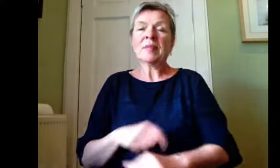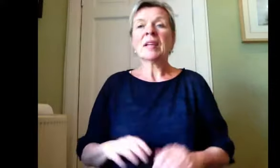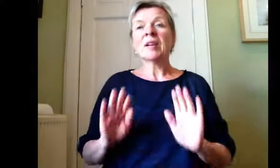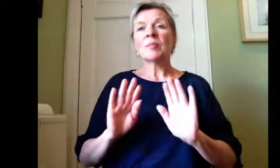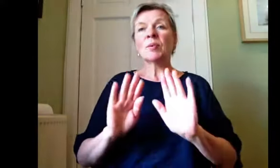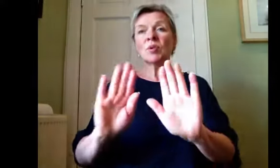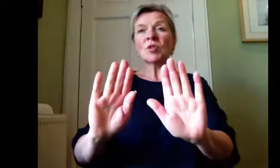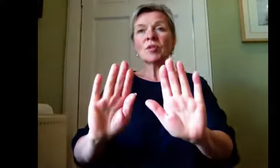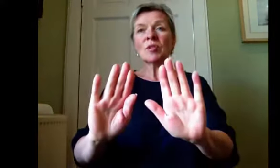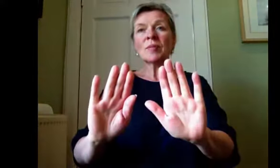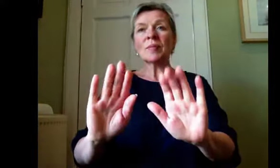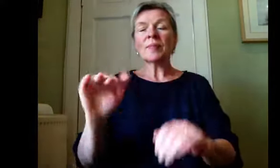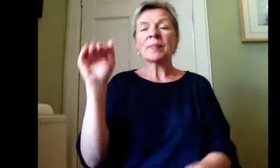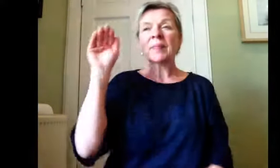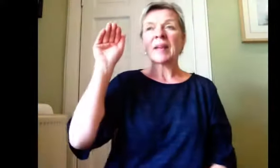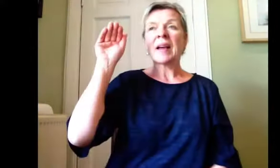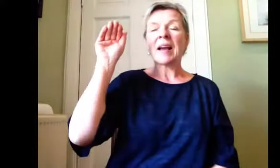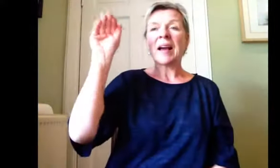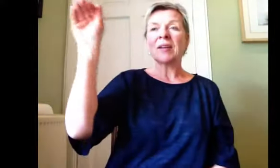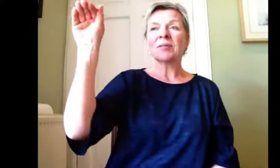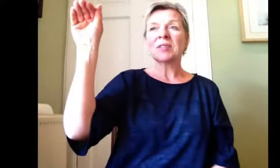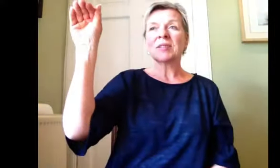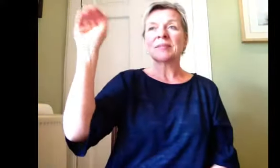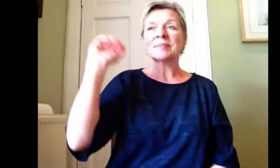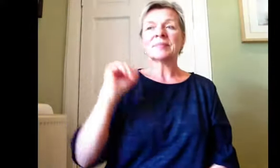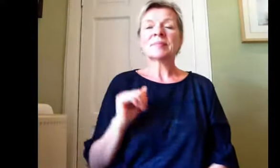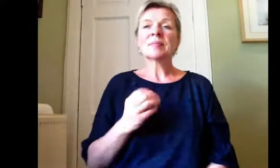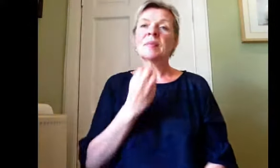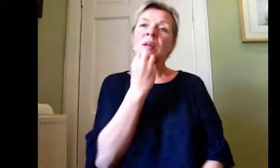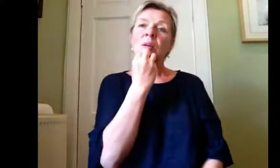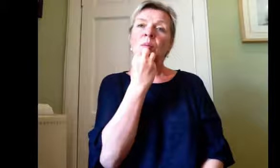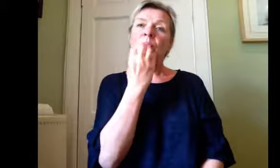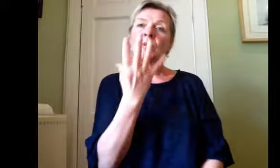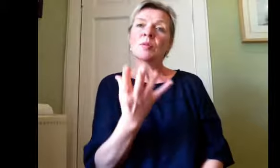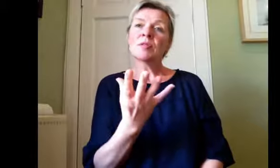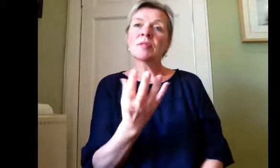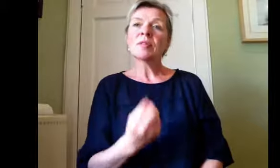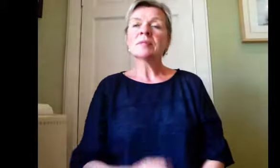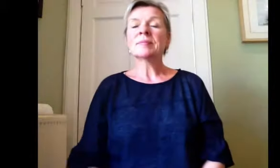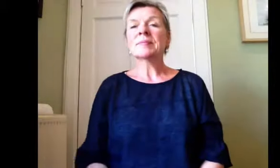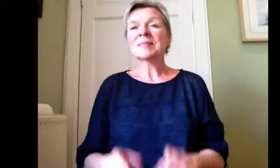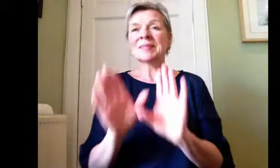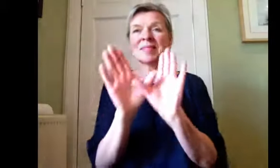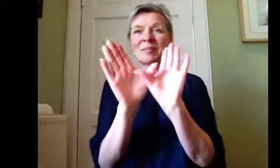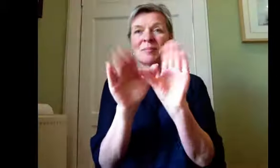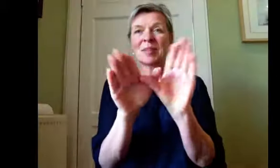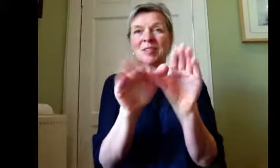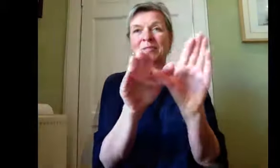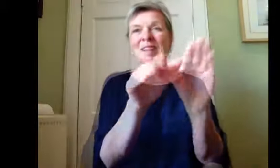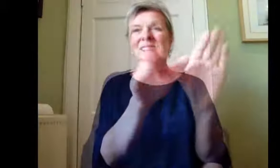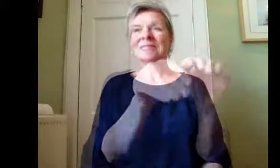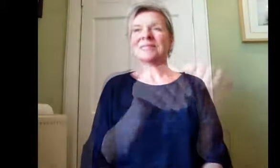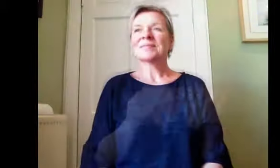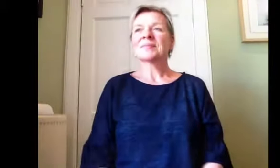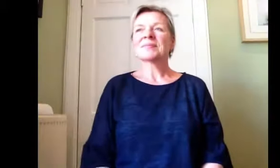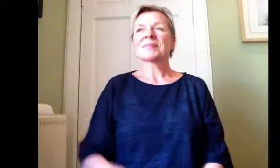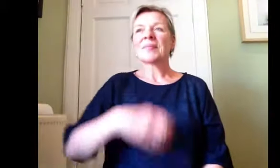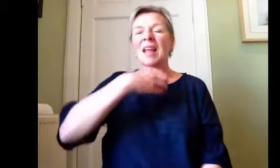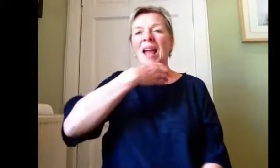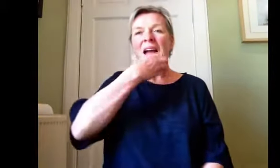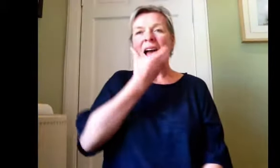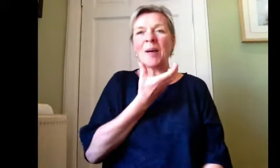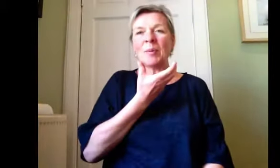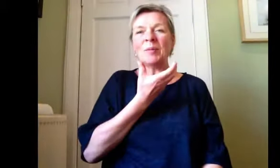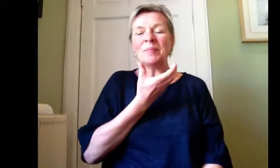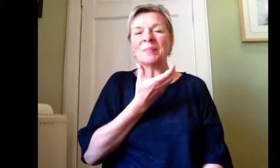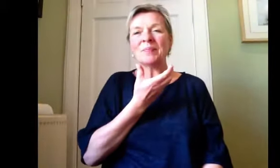Push, out. Beautiful, butterfly. Apple.